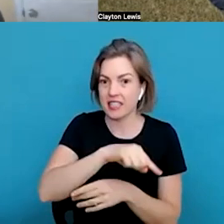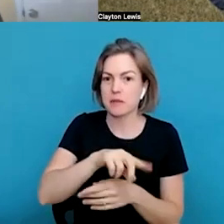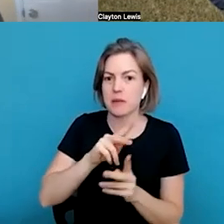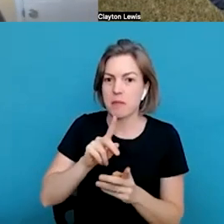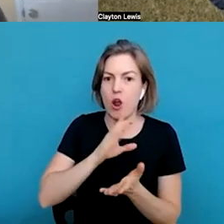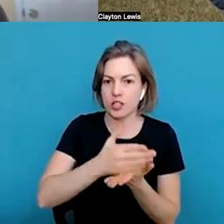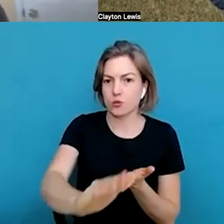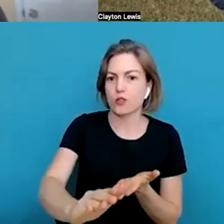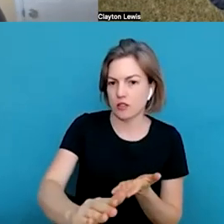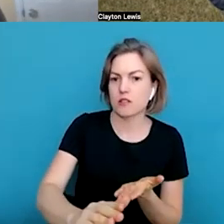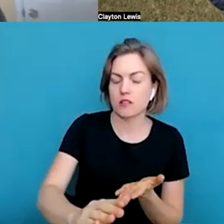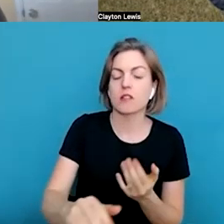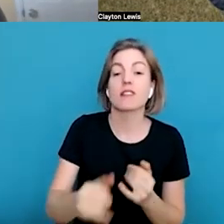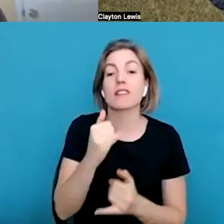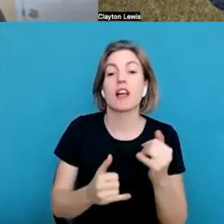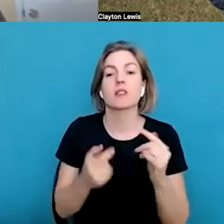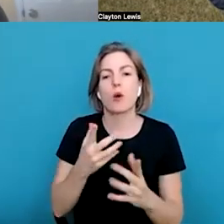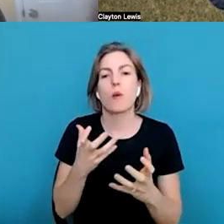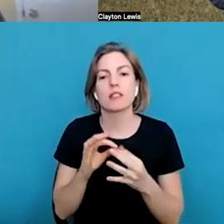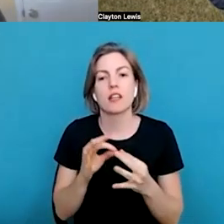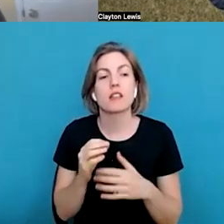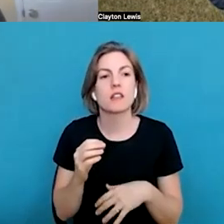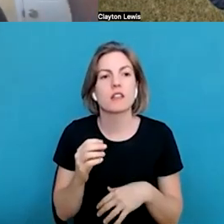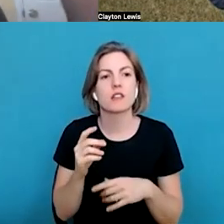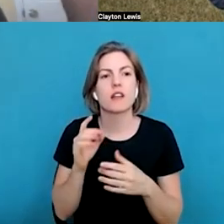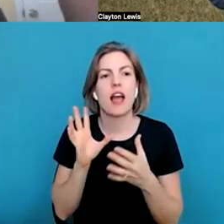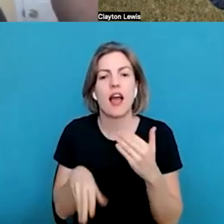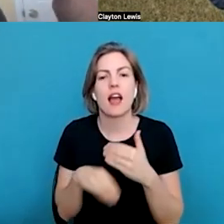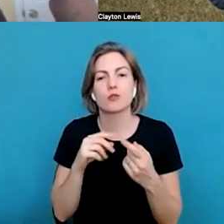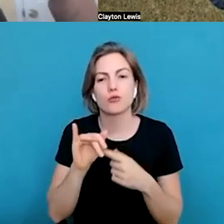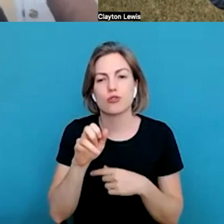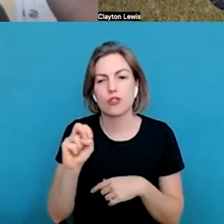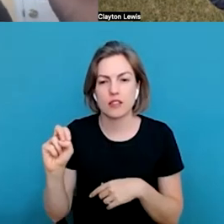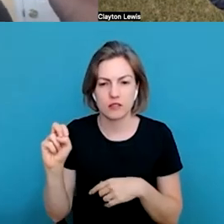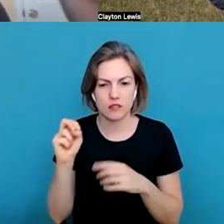The last point I just want to say is, I think, somewhat to Jen's point, that